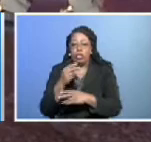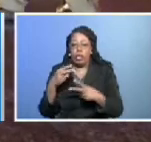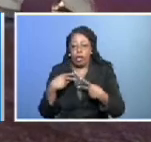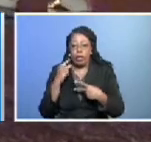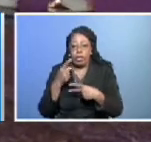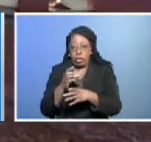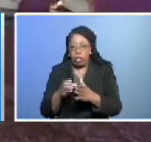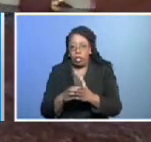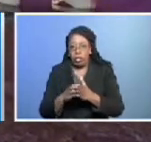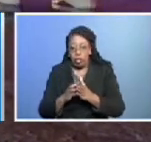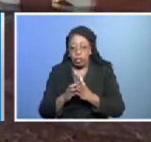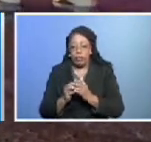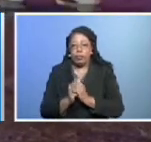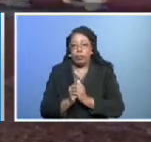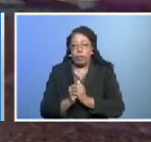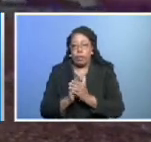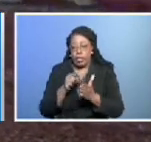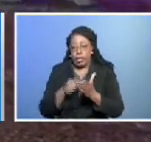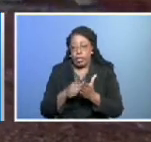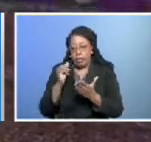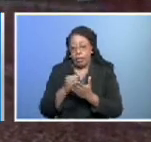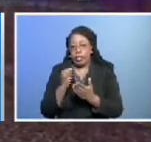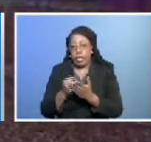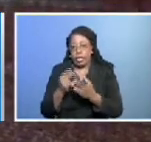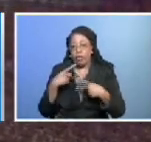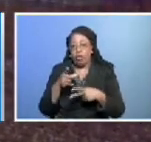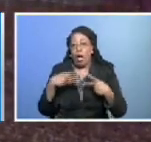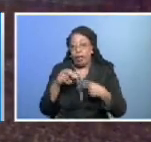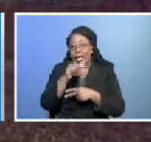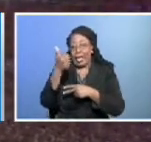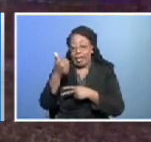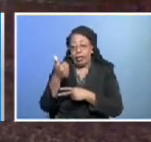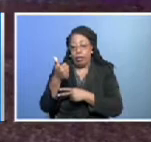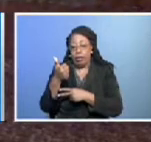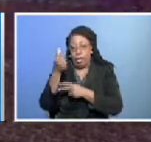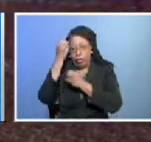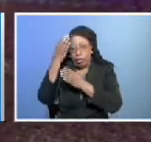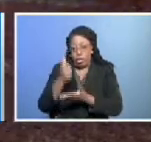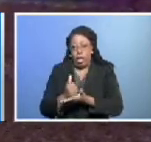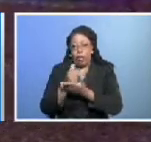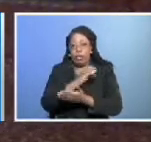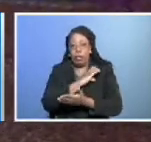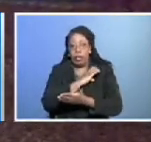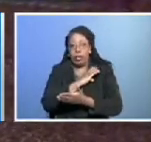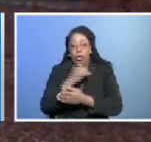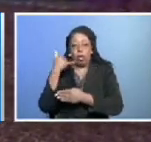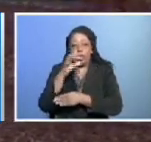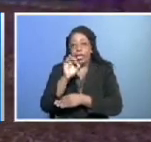guarded. As this matter remains under active investigation, if you have any information that can assist police, please contact